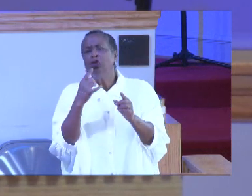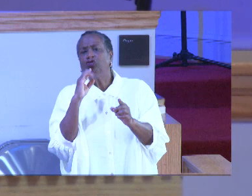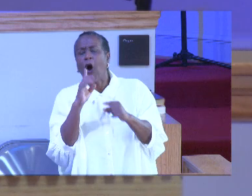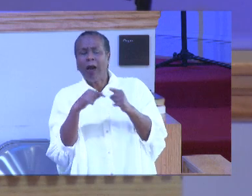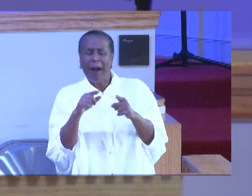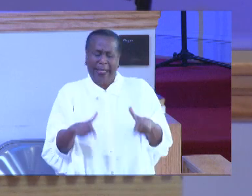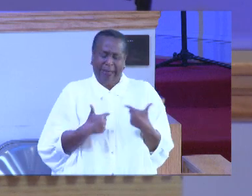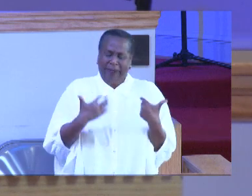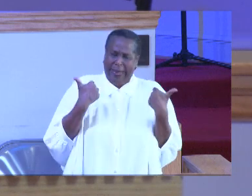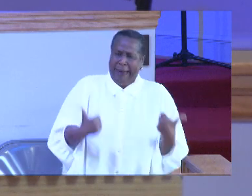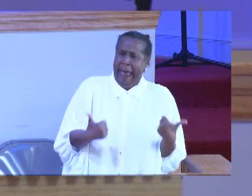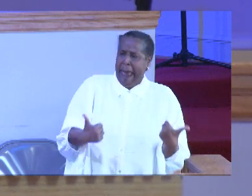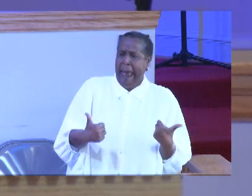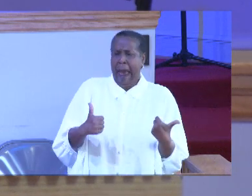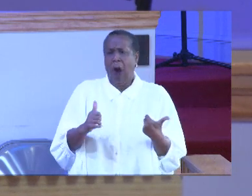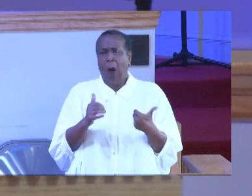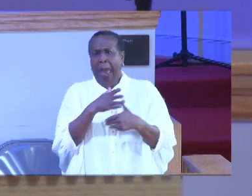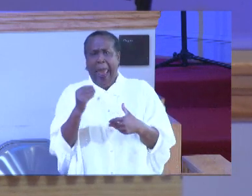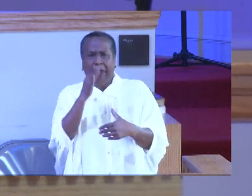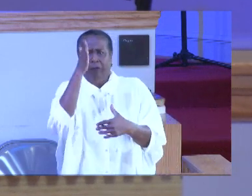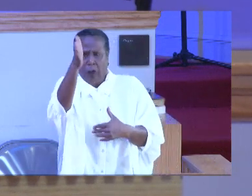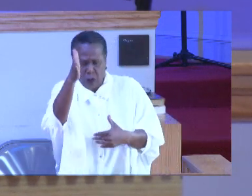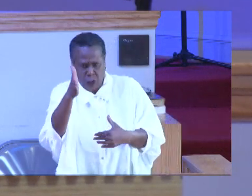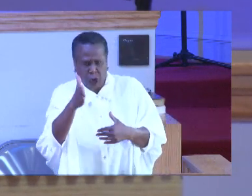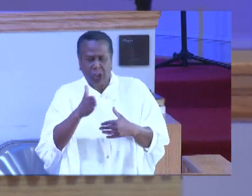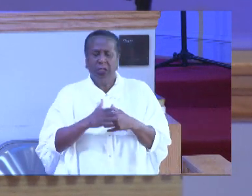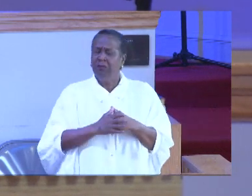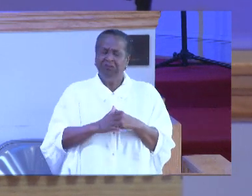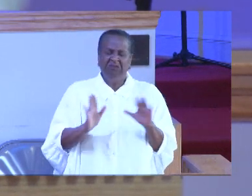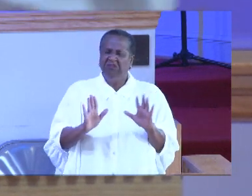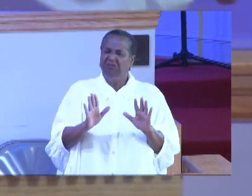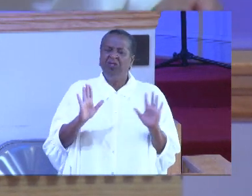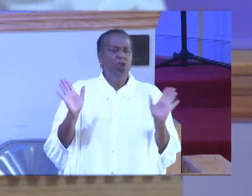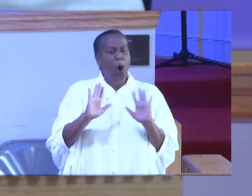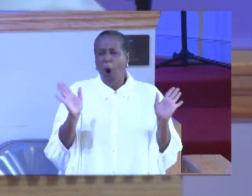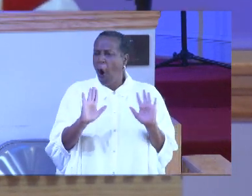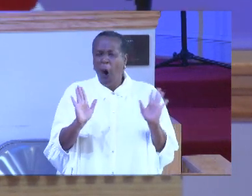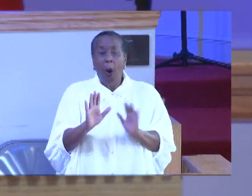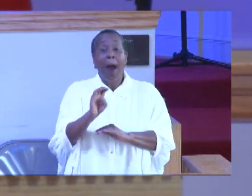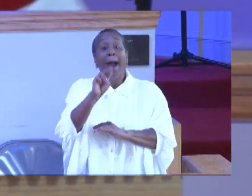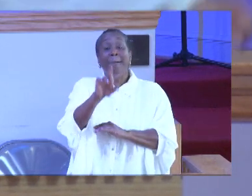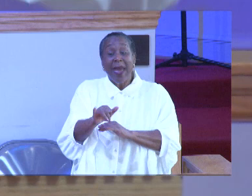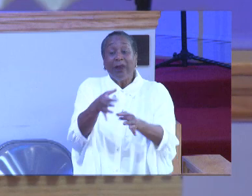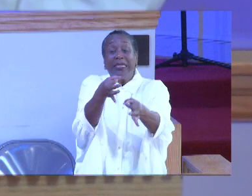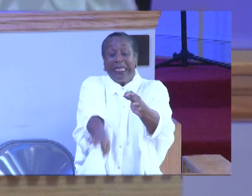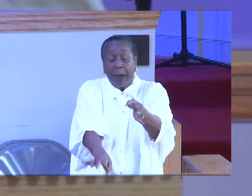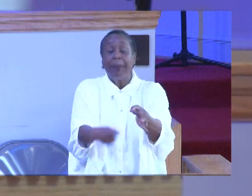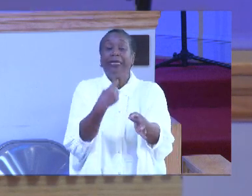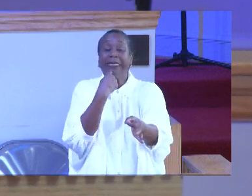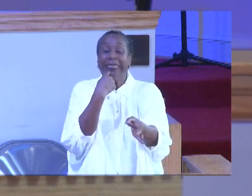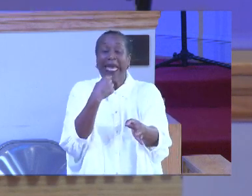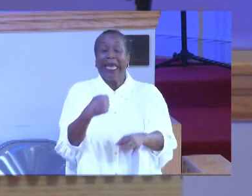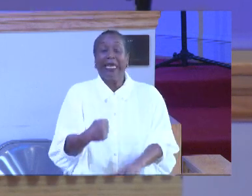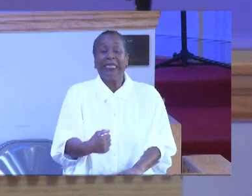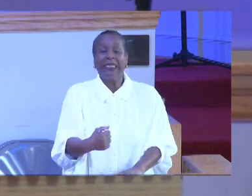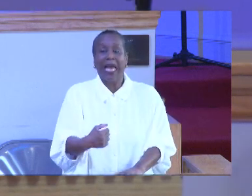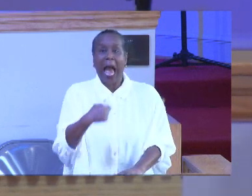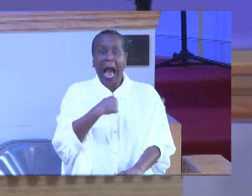now as the future is yet to unfold. No, she simply said, I've seen.